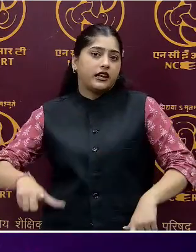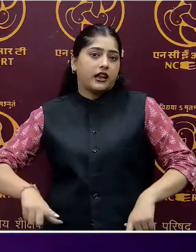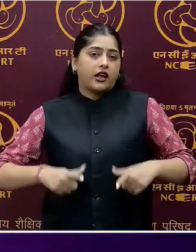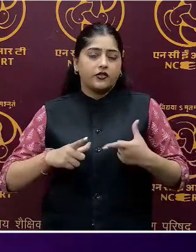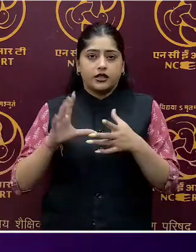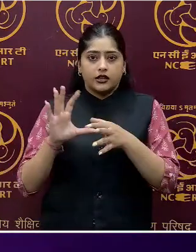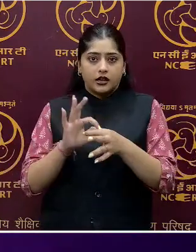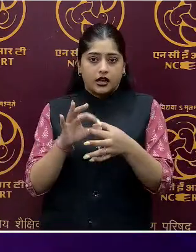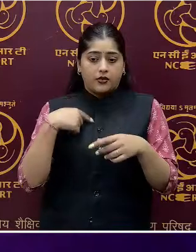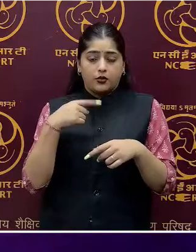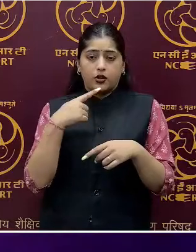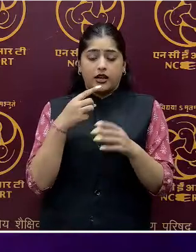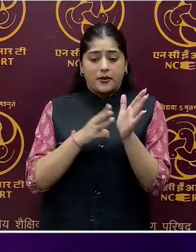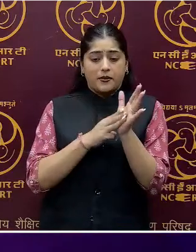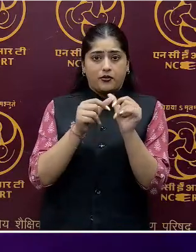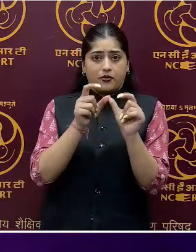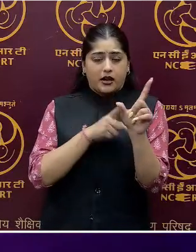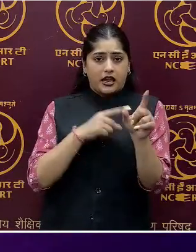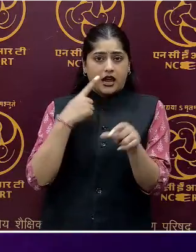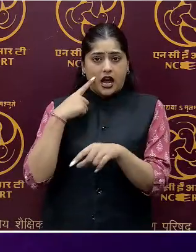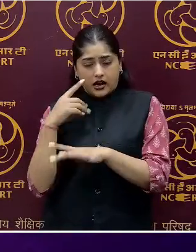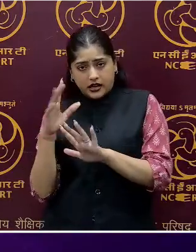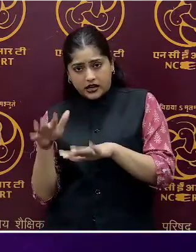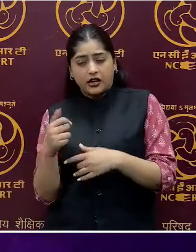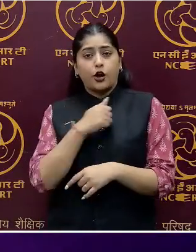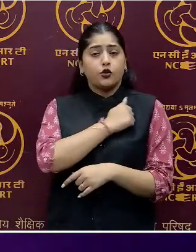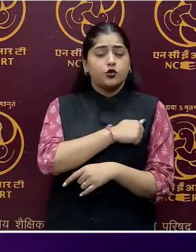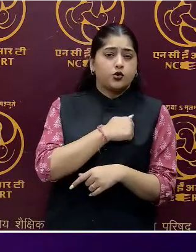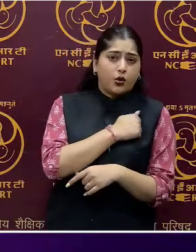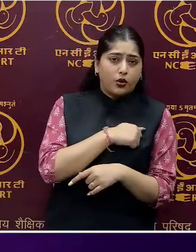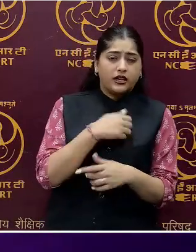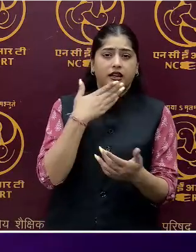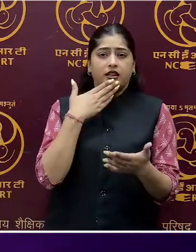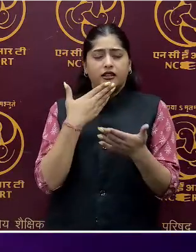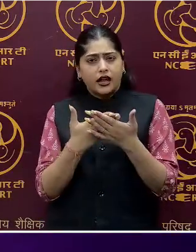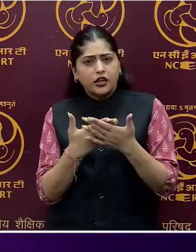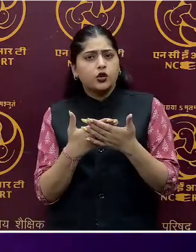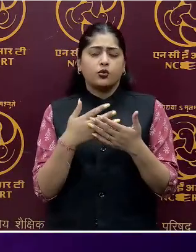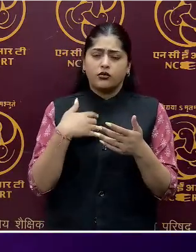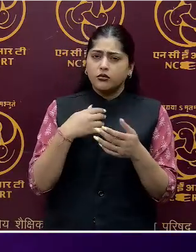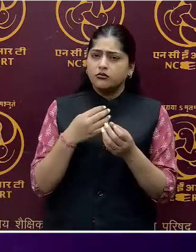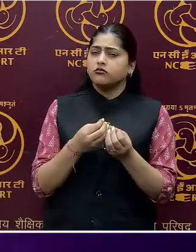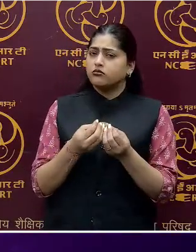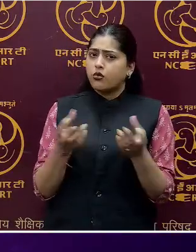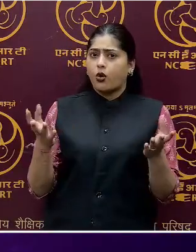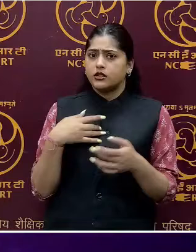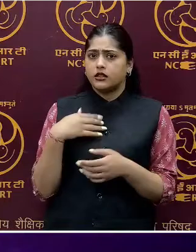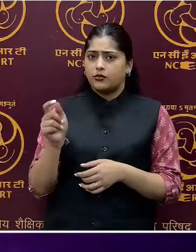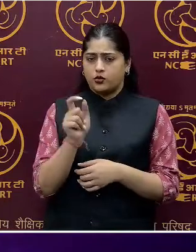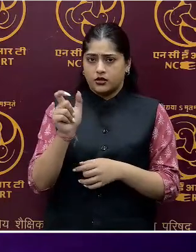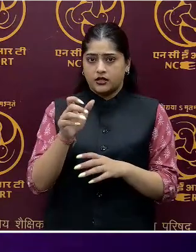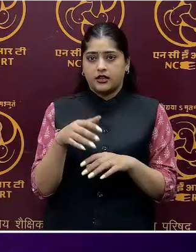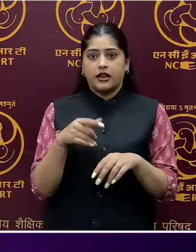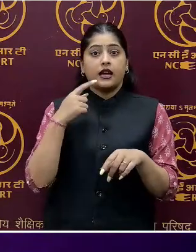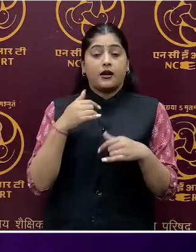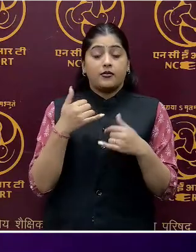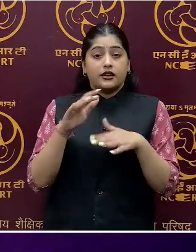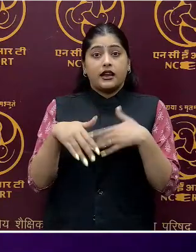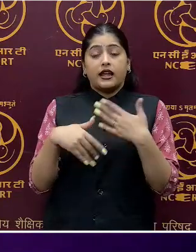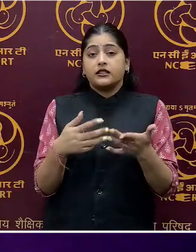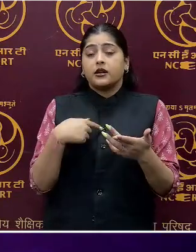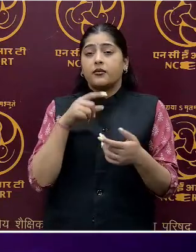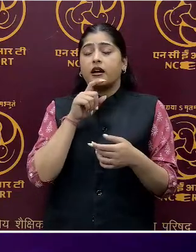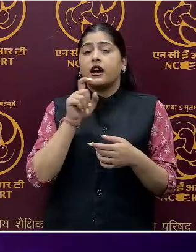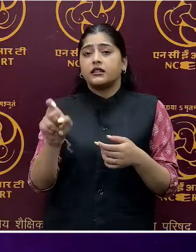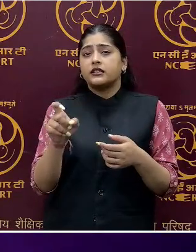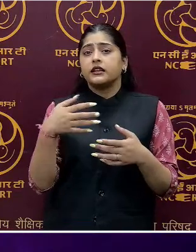used may I, thank you, sorry very frequently. So next one is choose a partner, ask one another